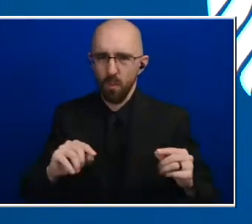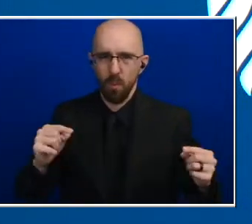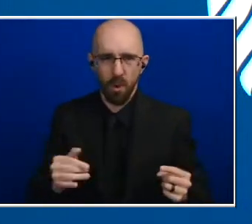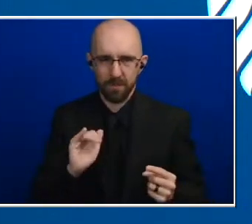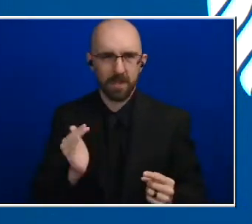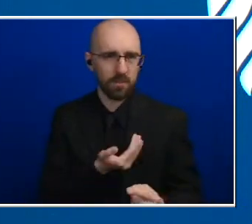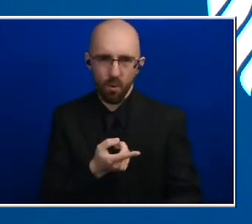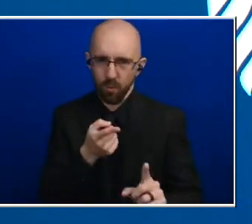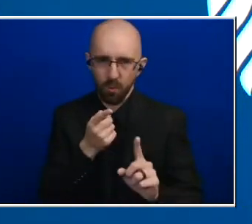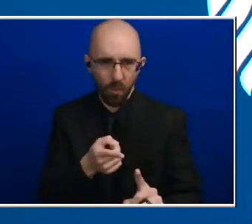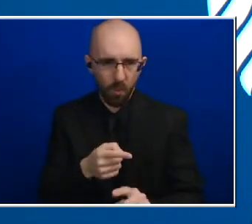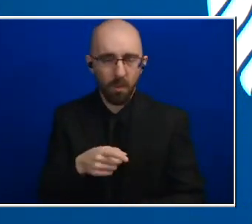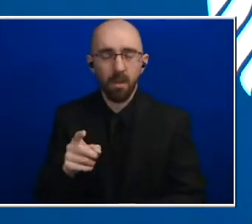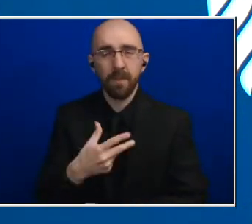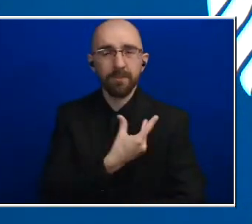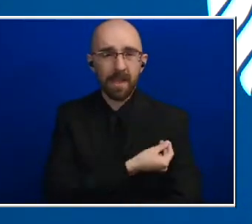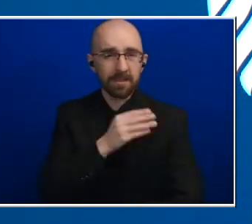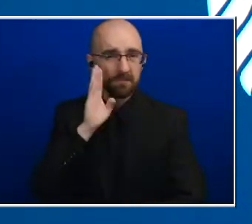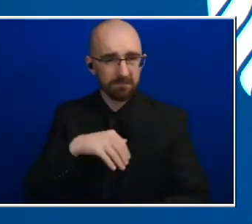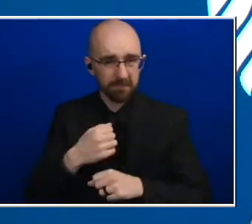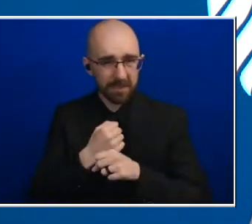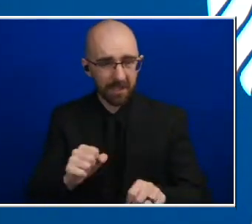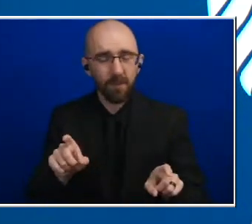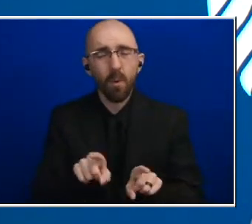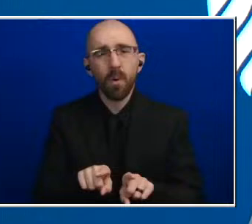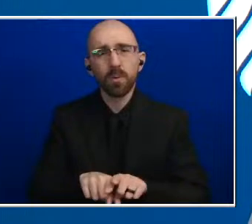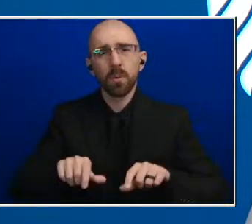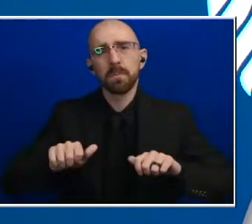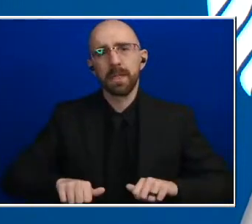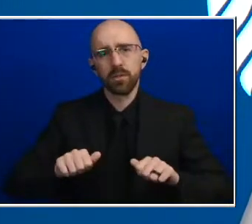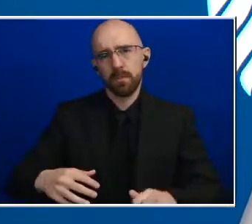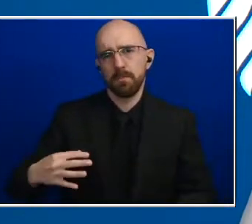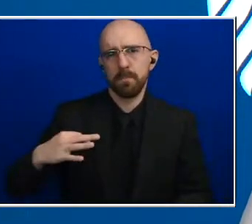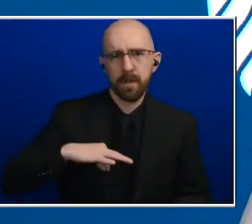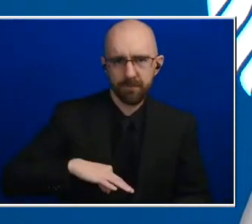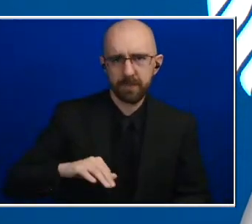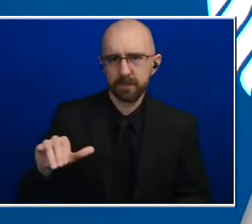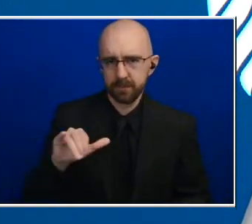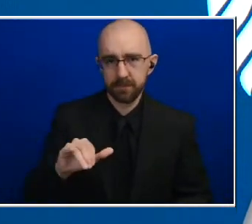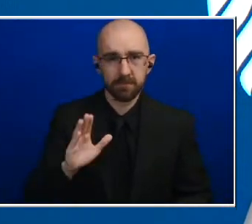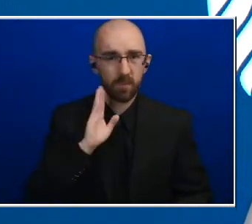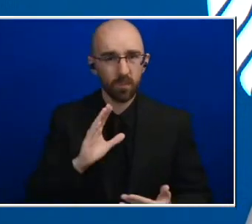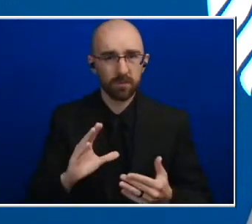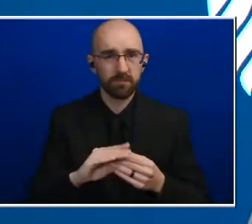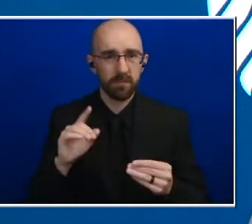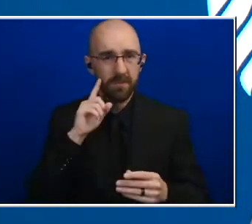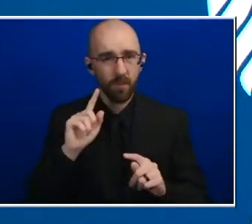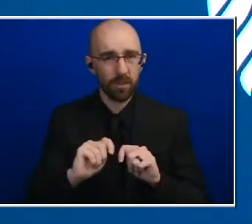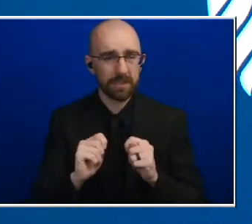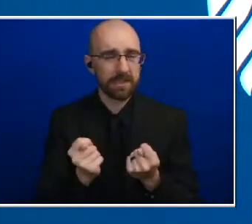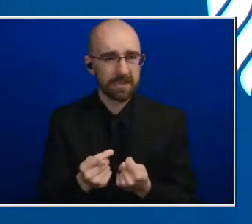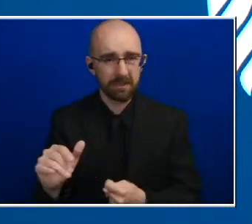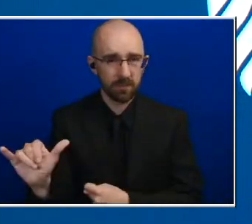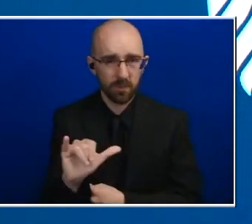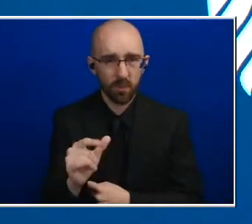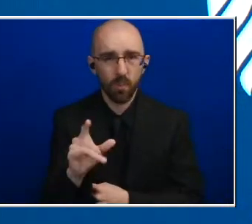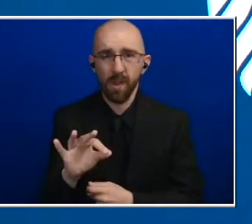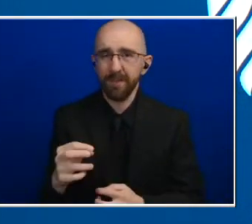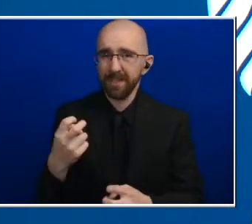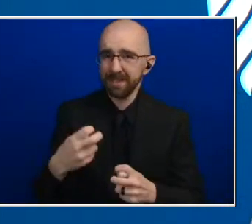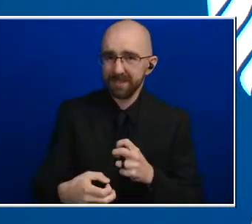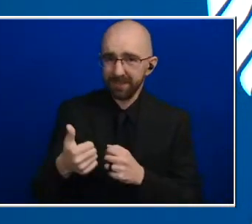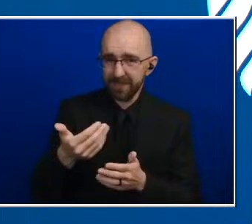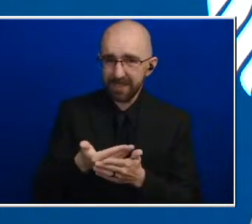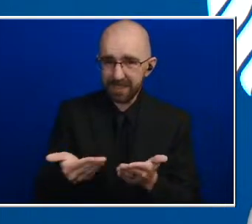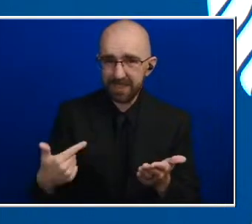safe, and then it's also the potential benefits. But I would say for our teams, too, that one of the toughest things that we do